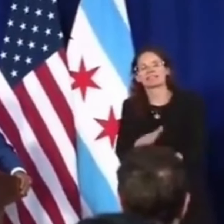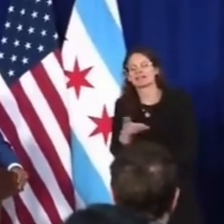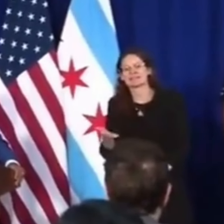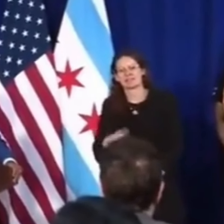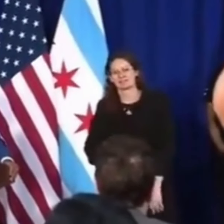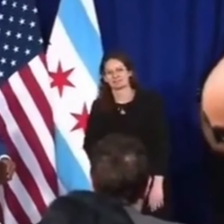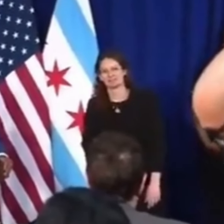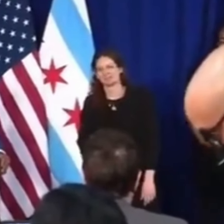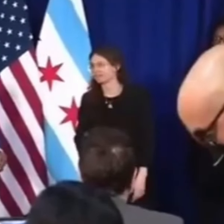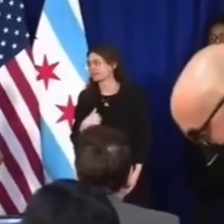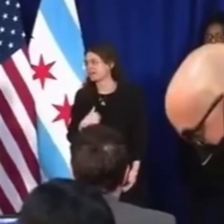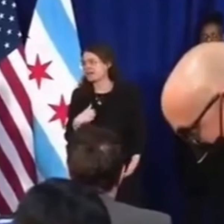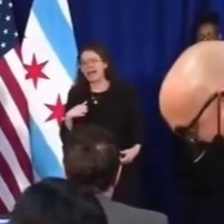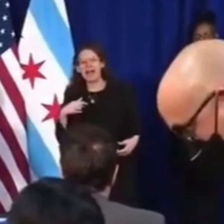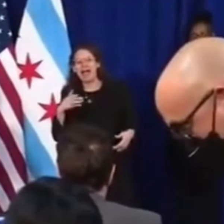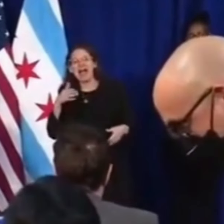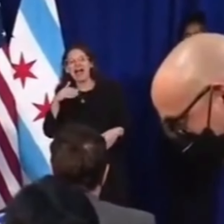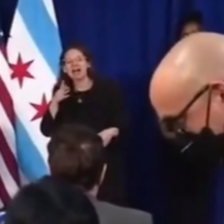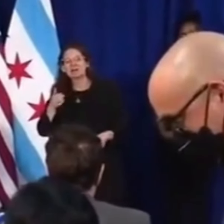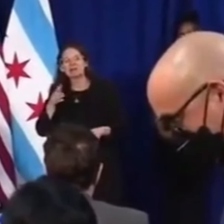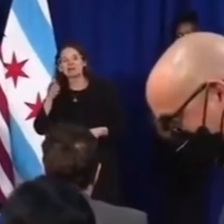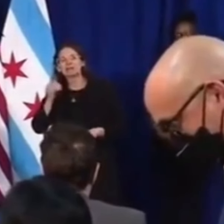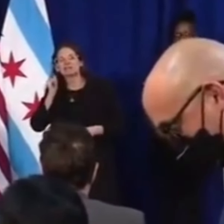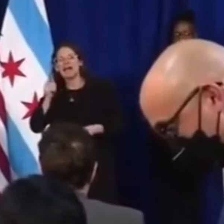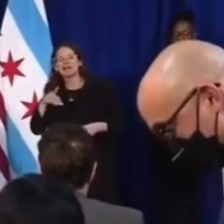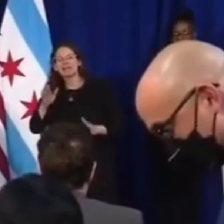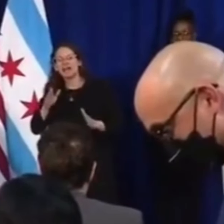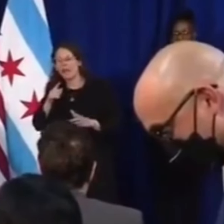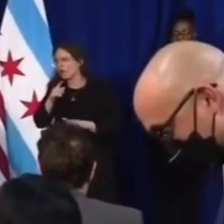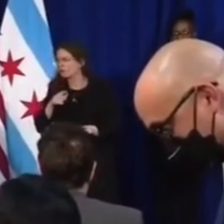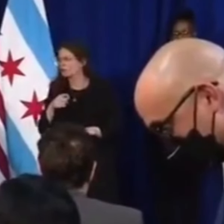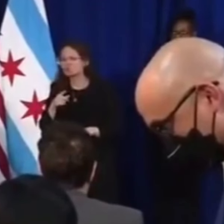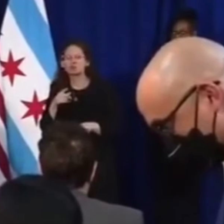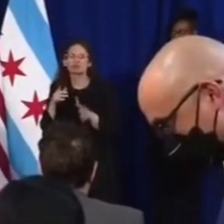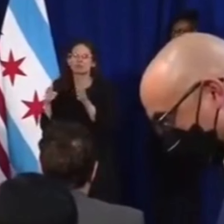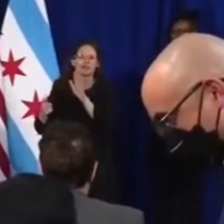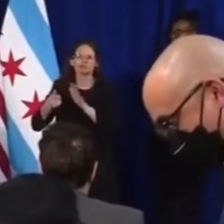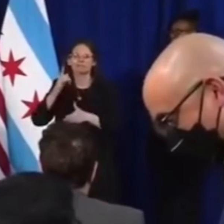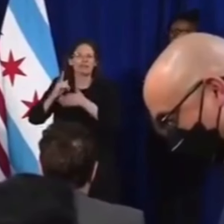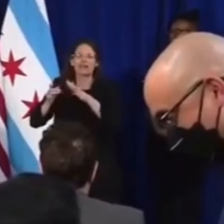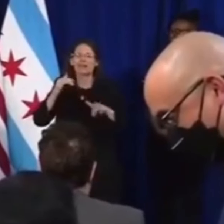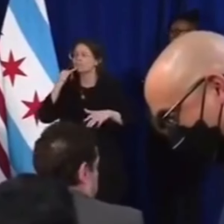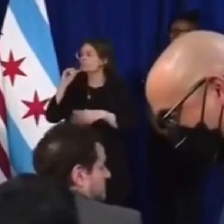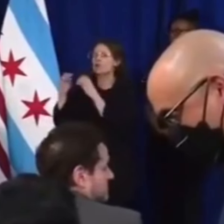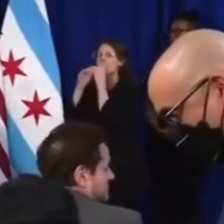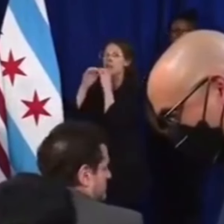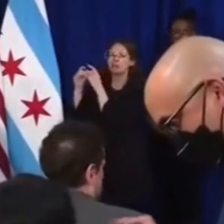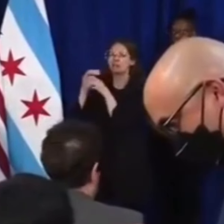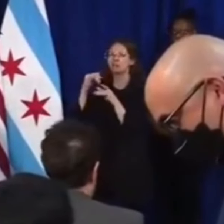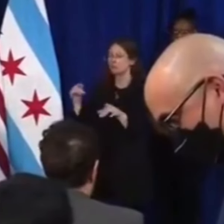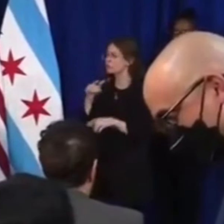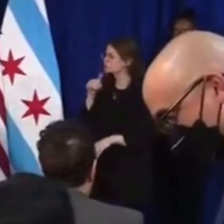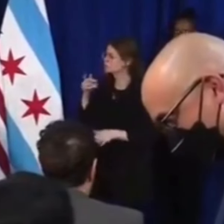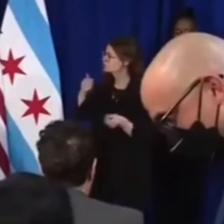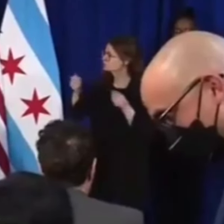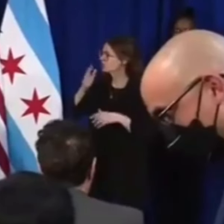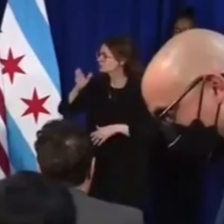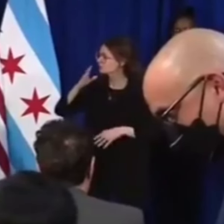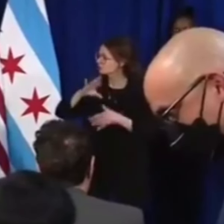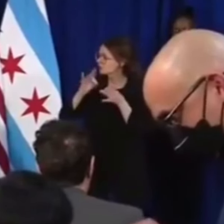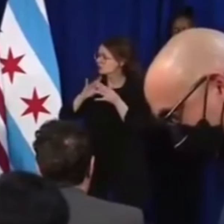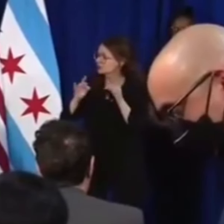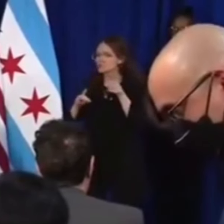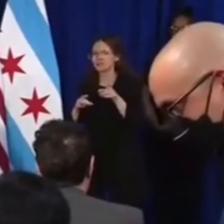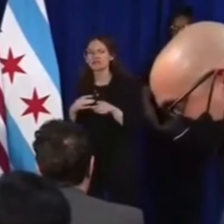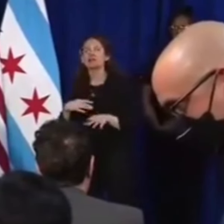that I can say. I will not let you spoil this moment. And I will not let you. If you do not stop. No, she's the one who heard that